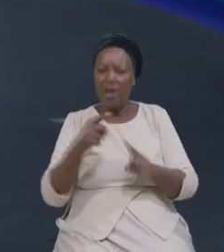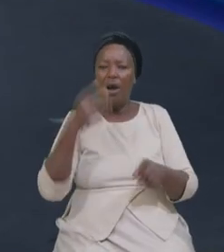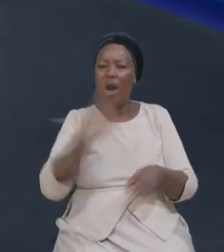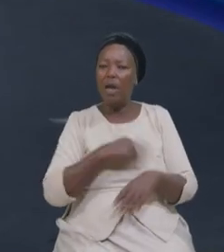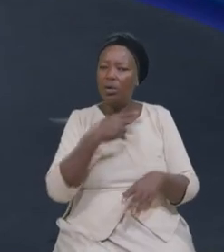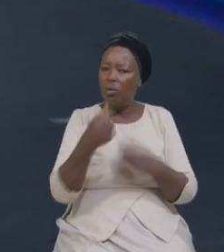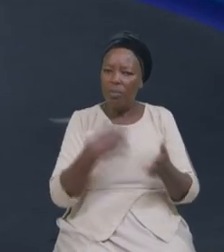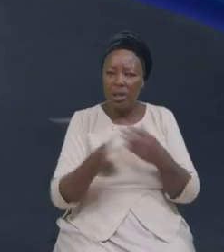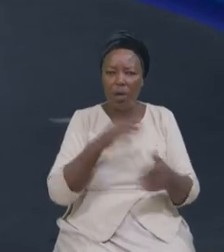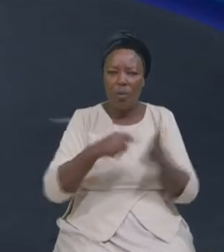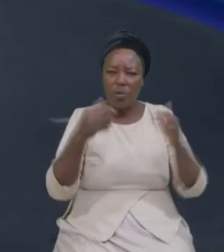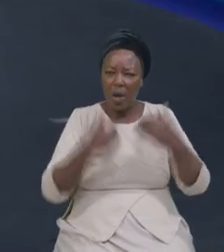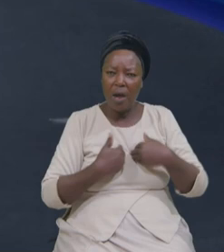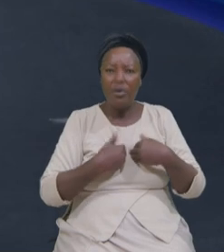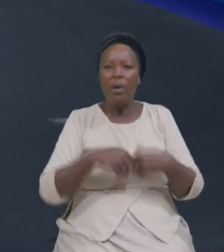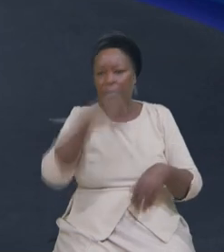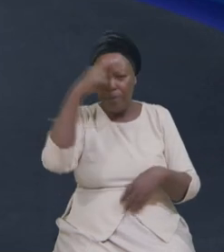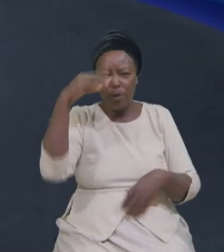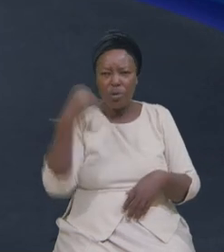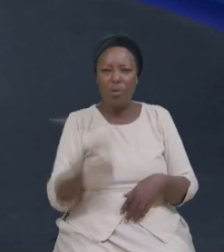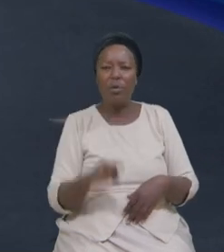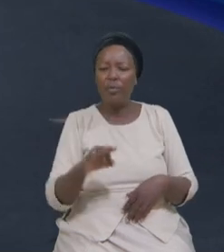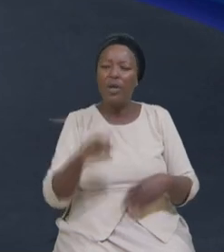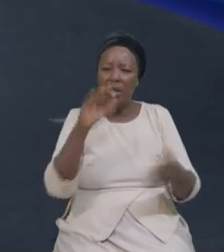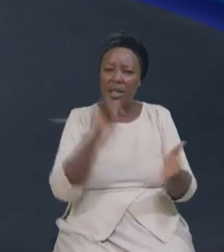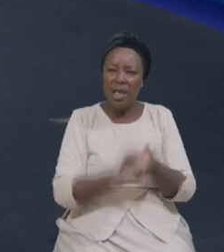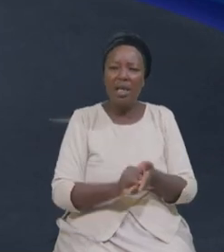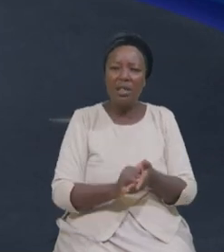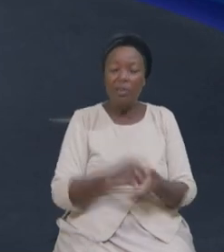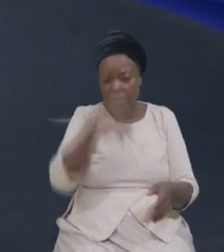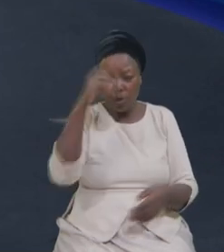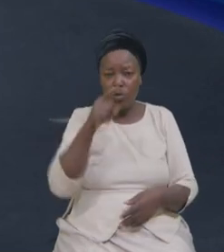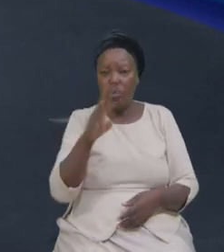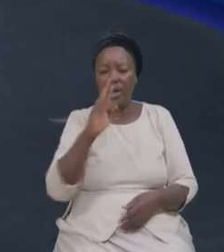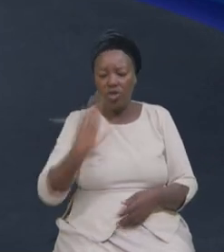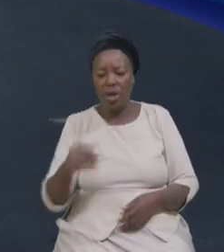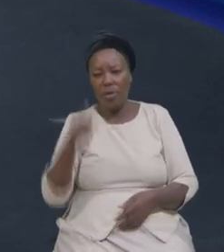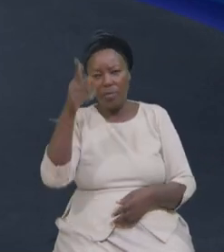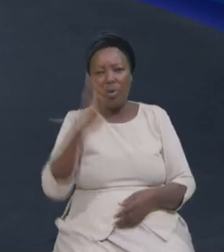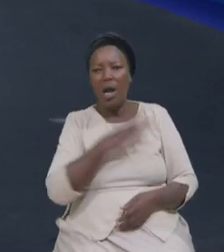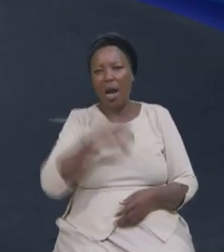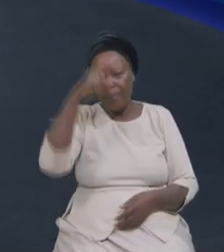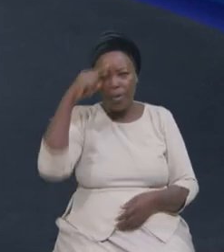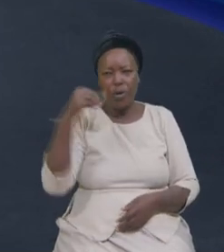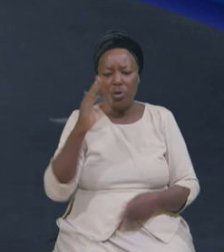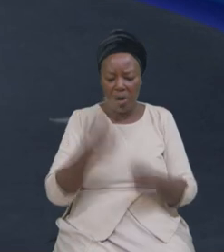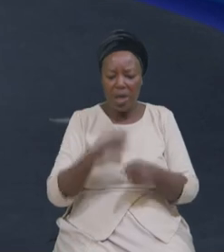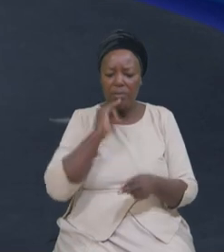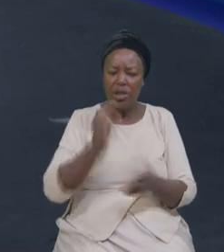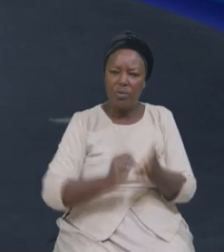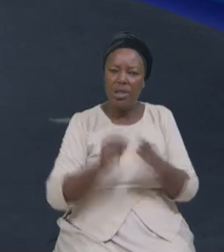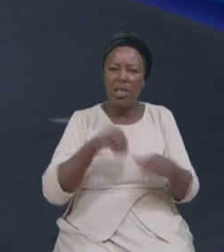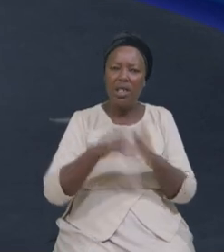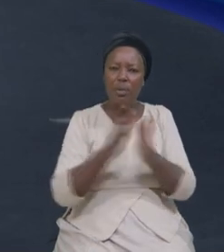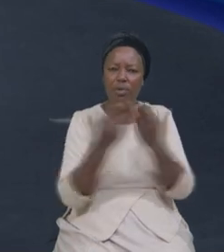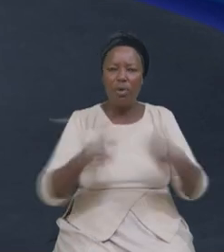you are saved, on the basis of the fact that you are a child of God, on the basis of the fact that your names are written